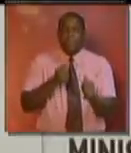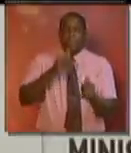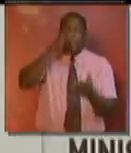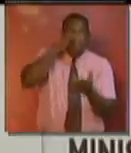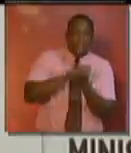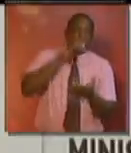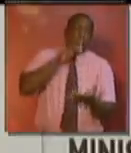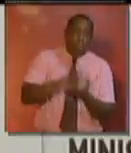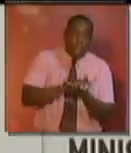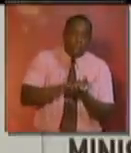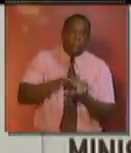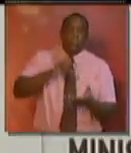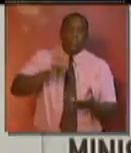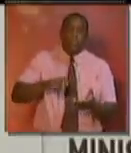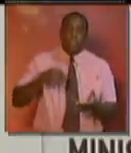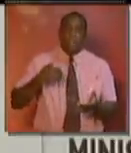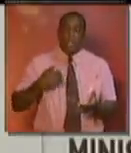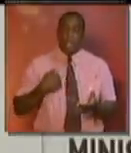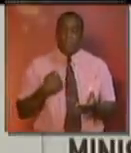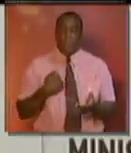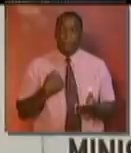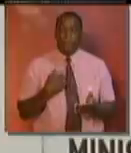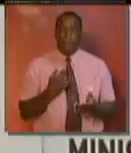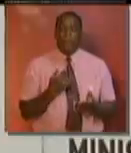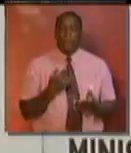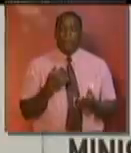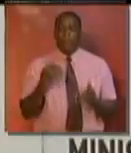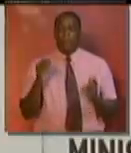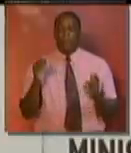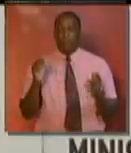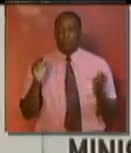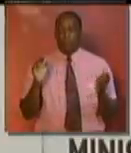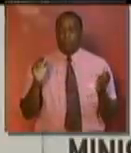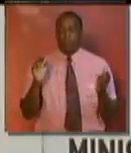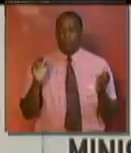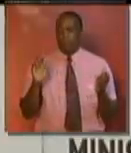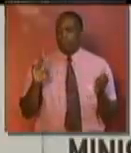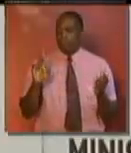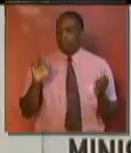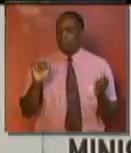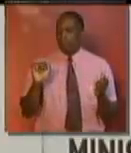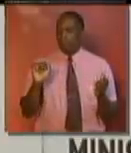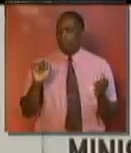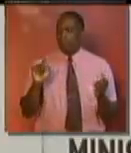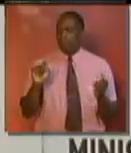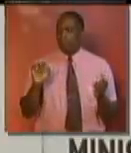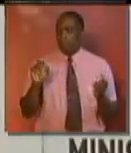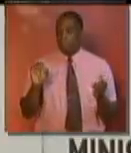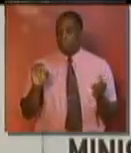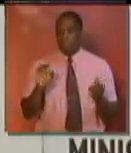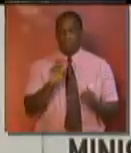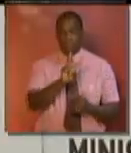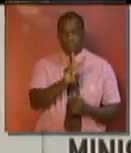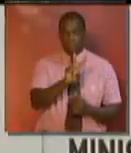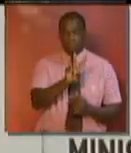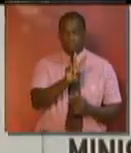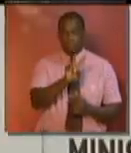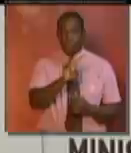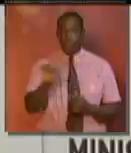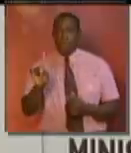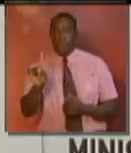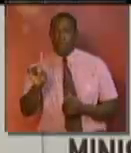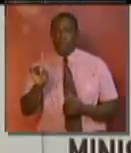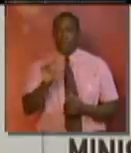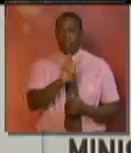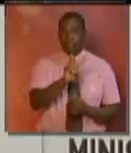the years, actually, we have fallen to, that number is called the Fertility Index. It's actually fallen to 1.6 in Trinidad